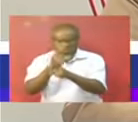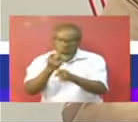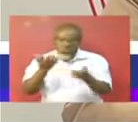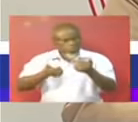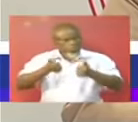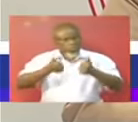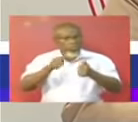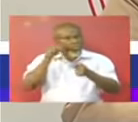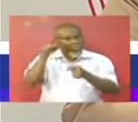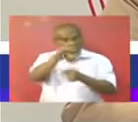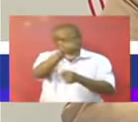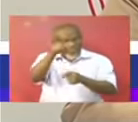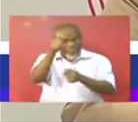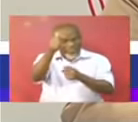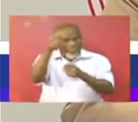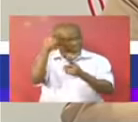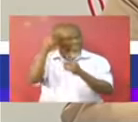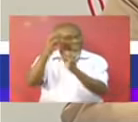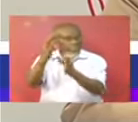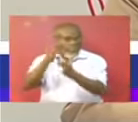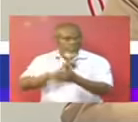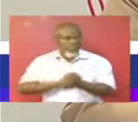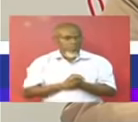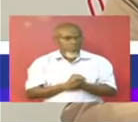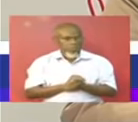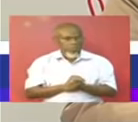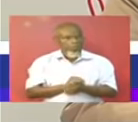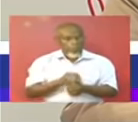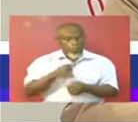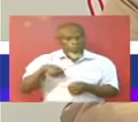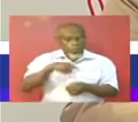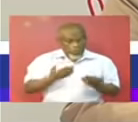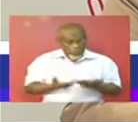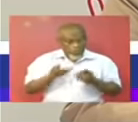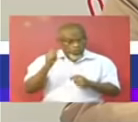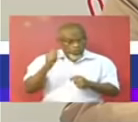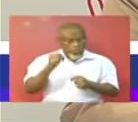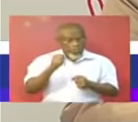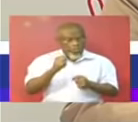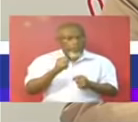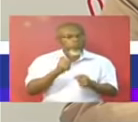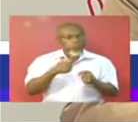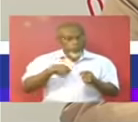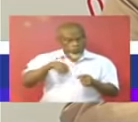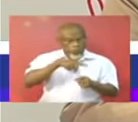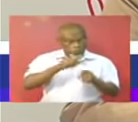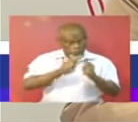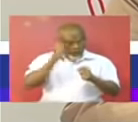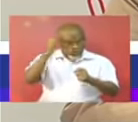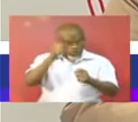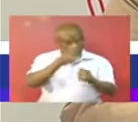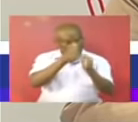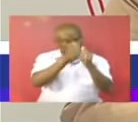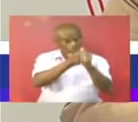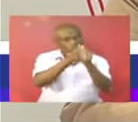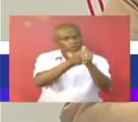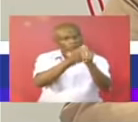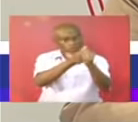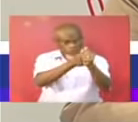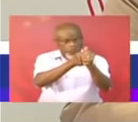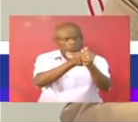is it has ensured that its decision is in line with the WHO approvals for vaccinations, and